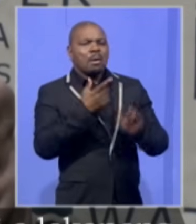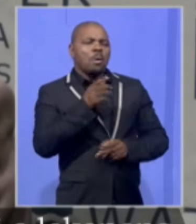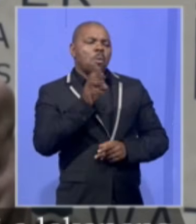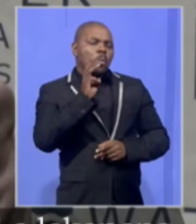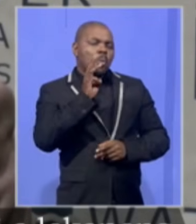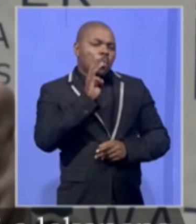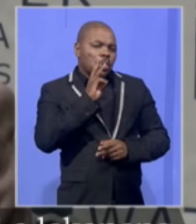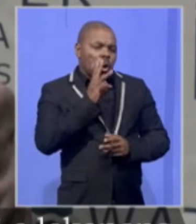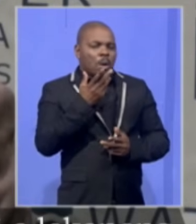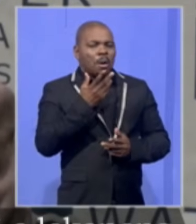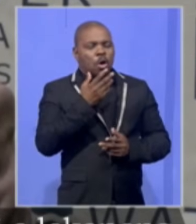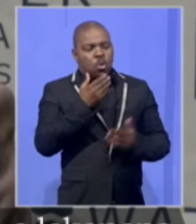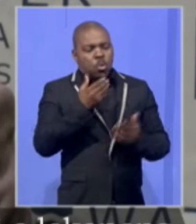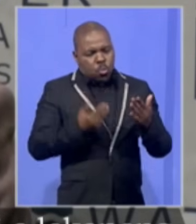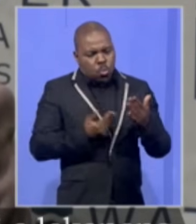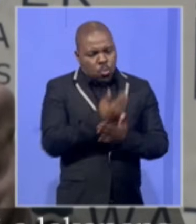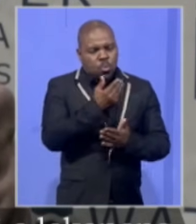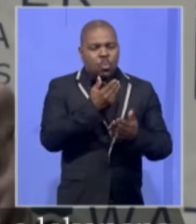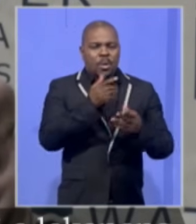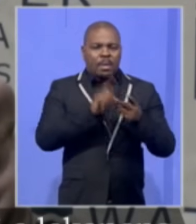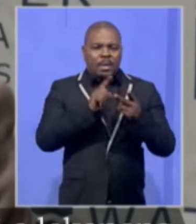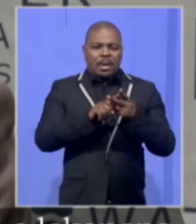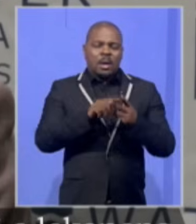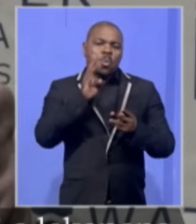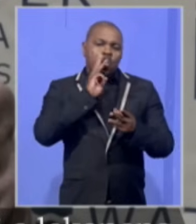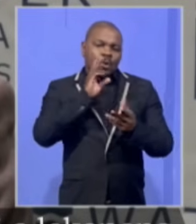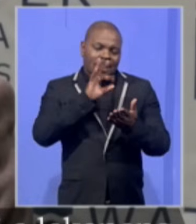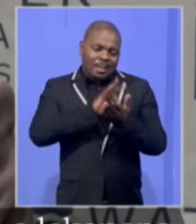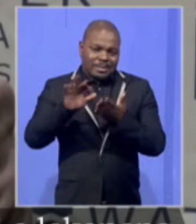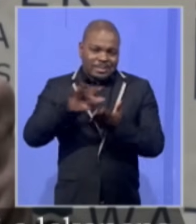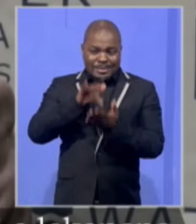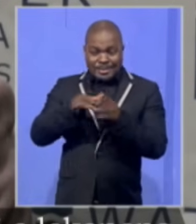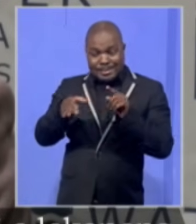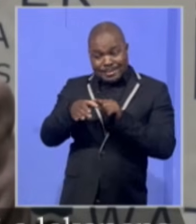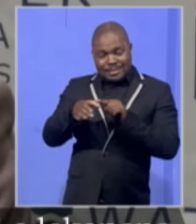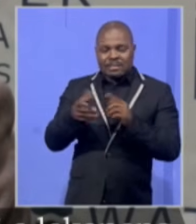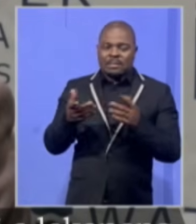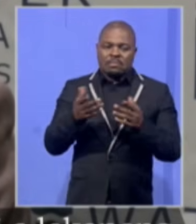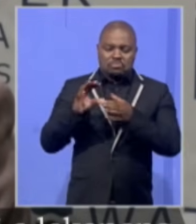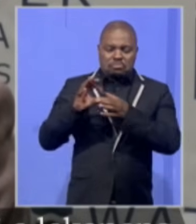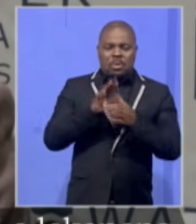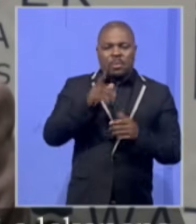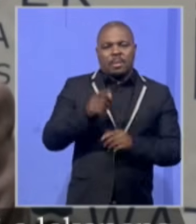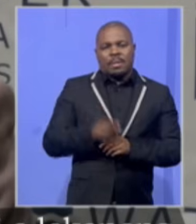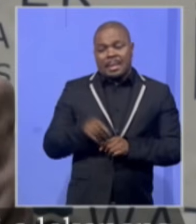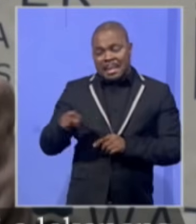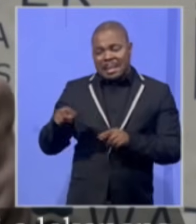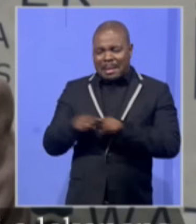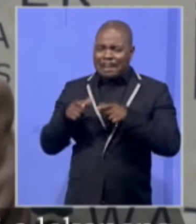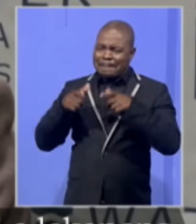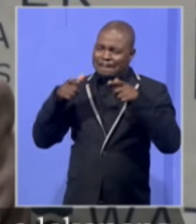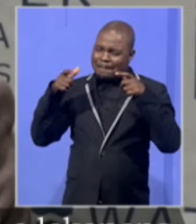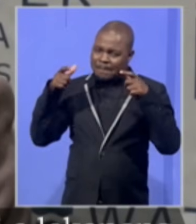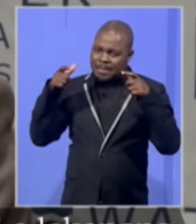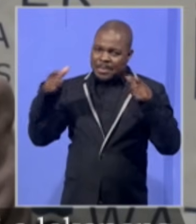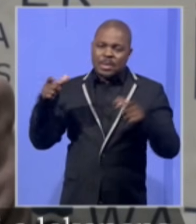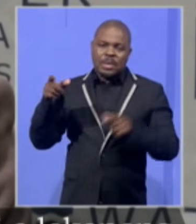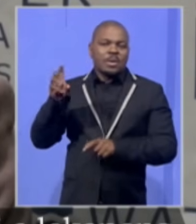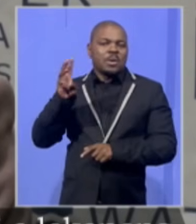project at our Fora water treatment plant as a first and I think one of the largest water